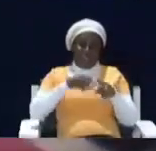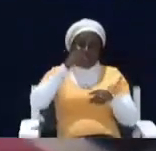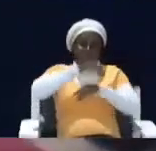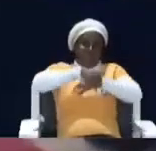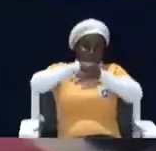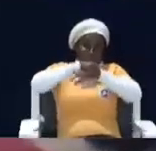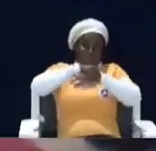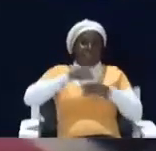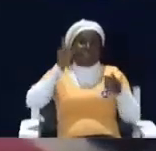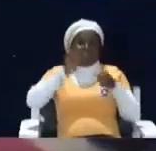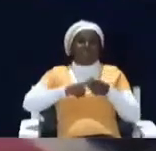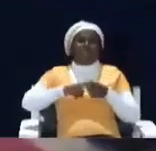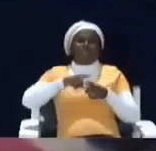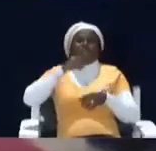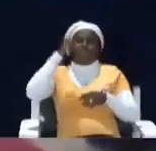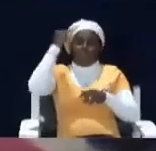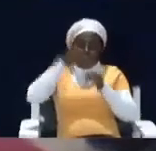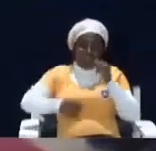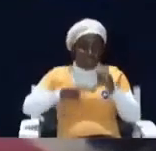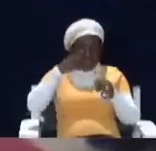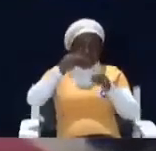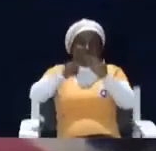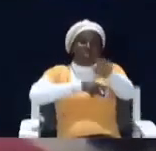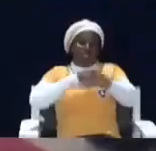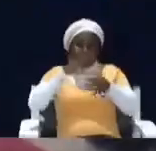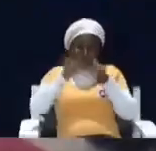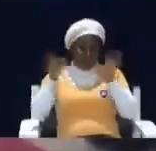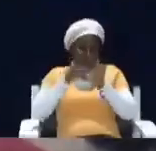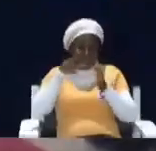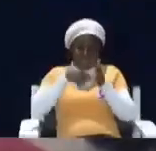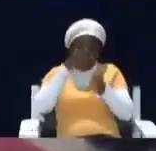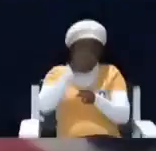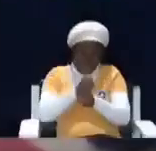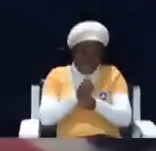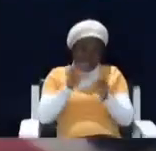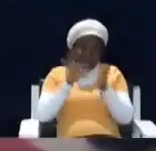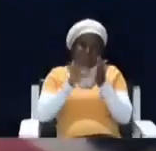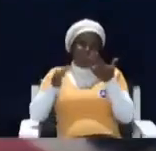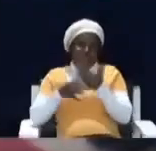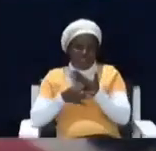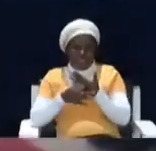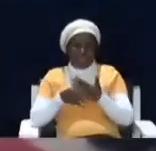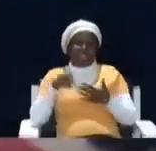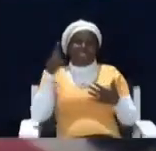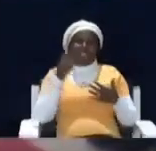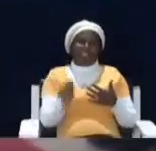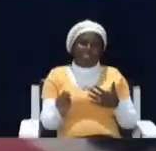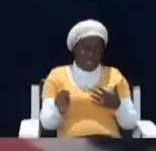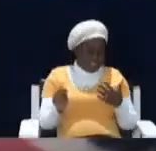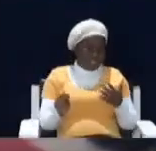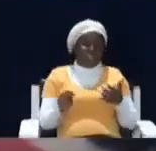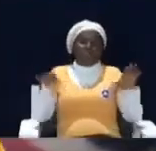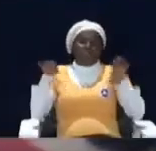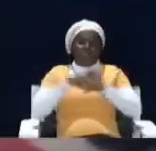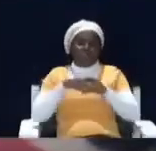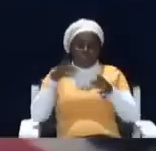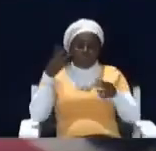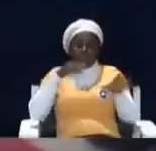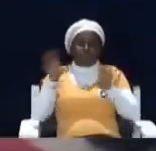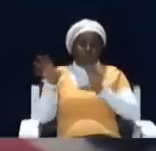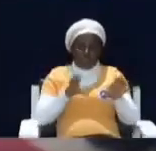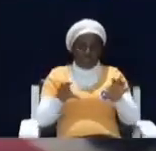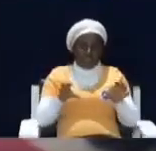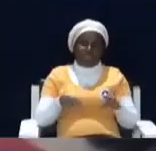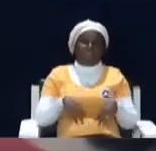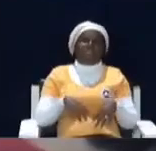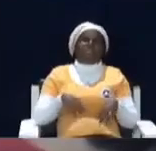So cut the long story short, this year February, the wedding was conducted at City of